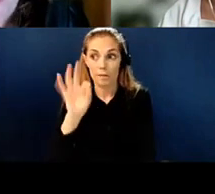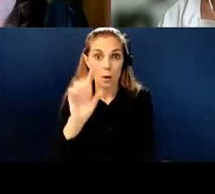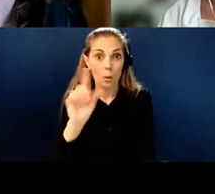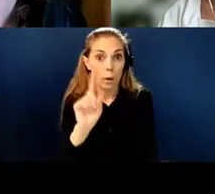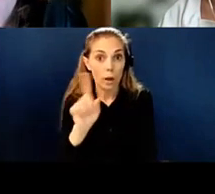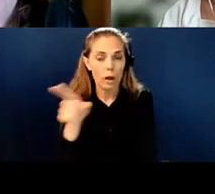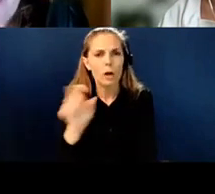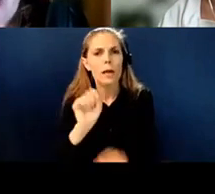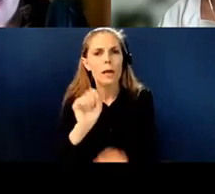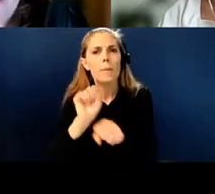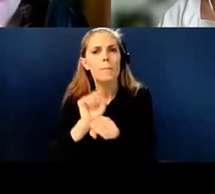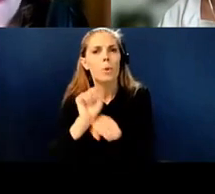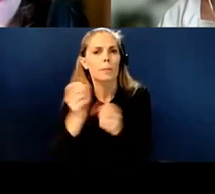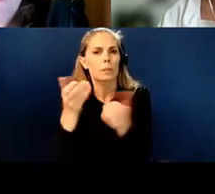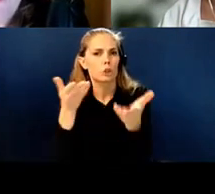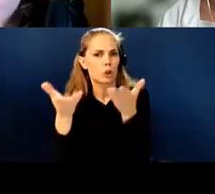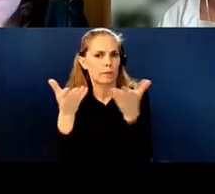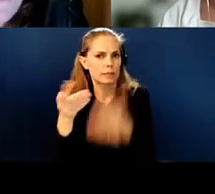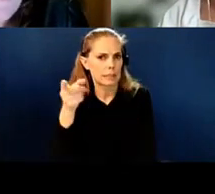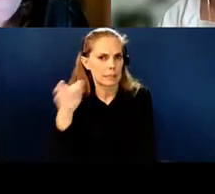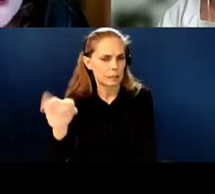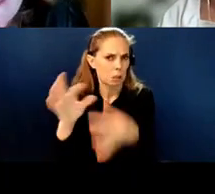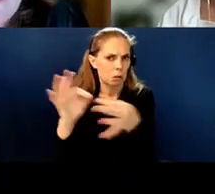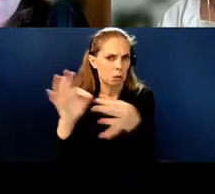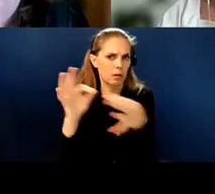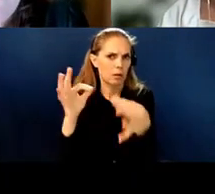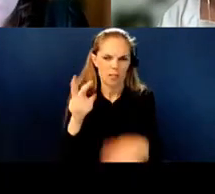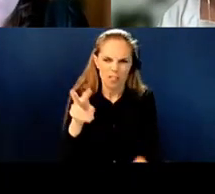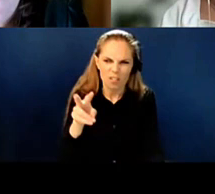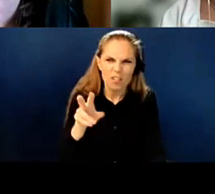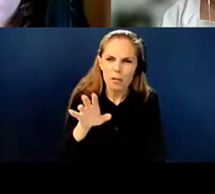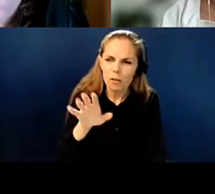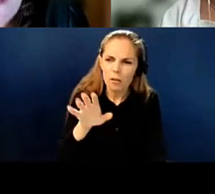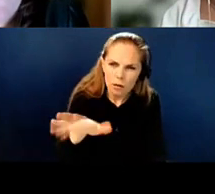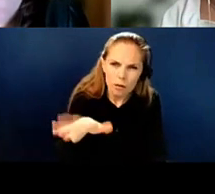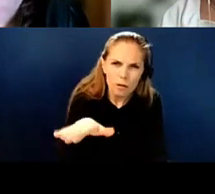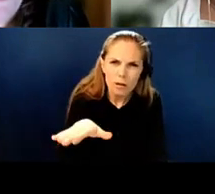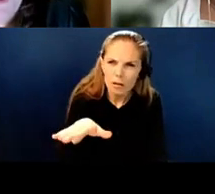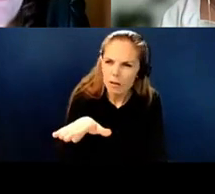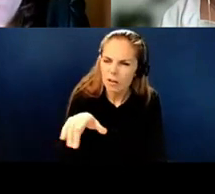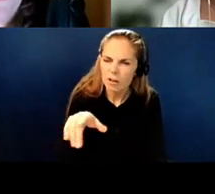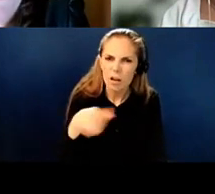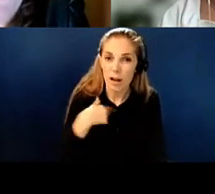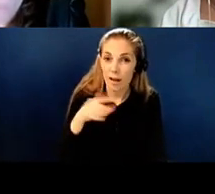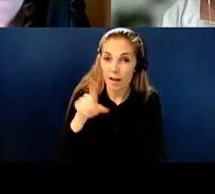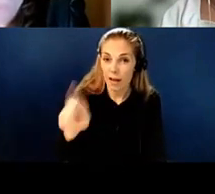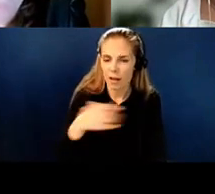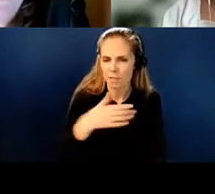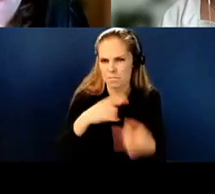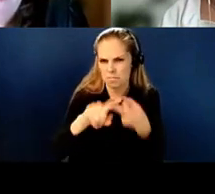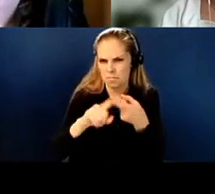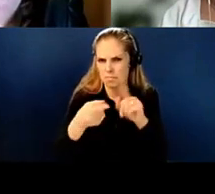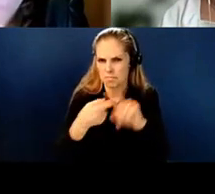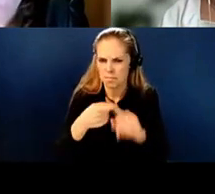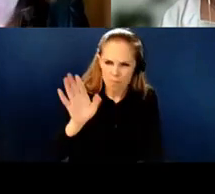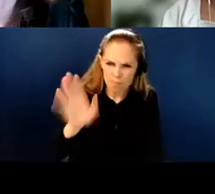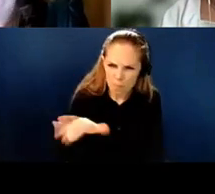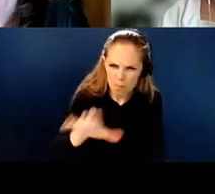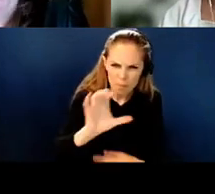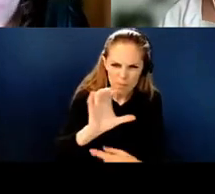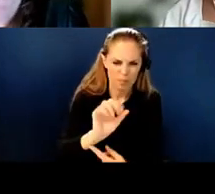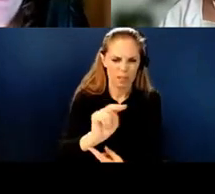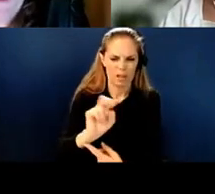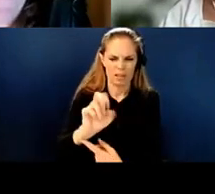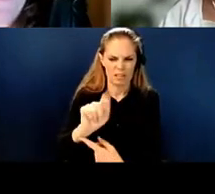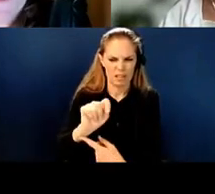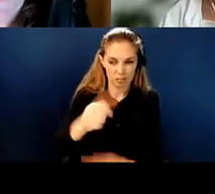so I went over to my buddy and said, can you tell me why you think this app is good? I'm trying to create this presentation